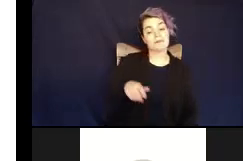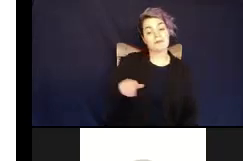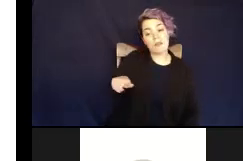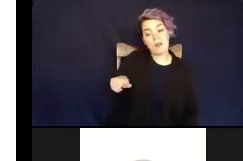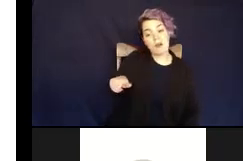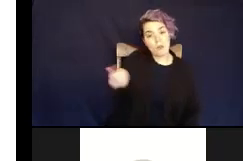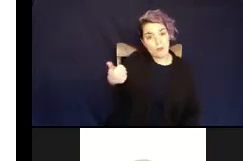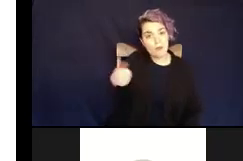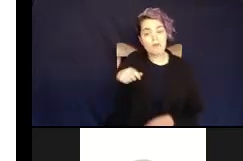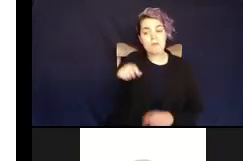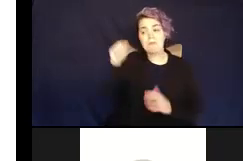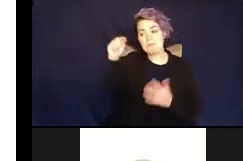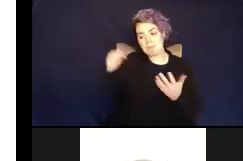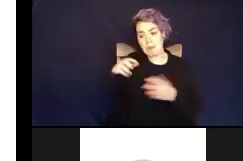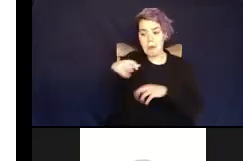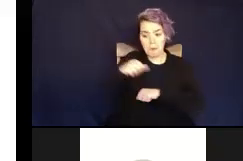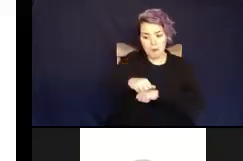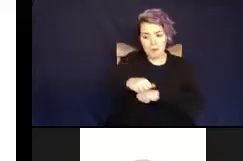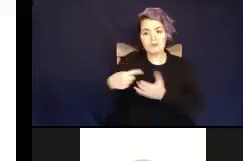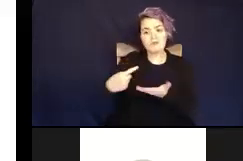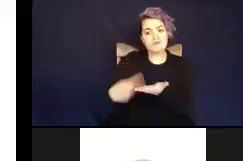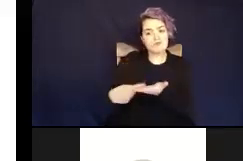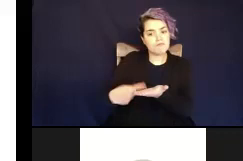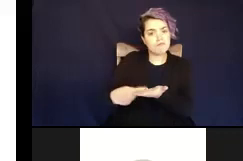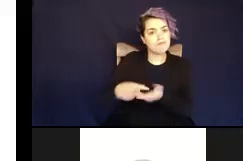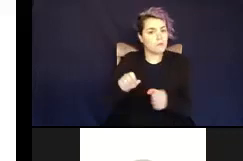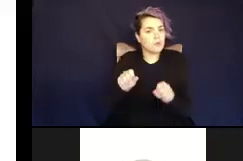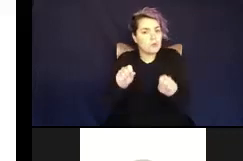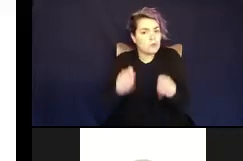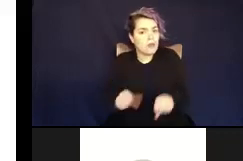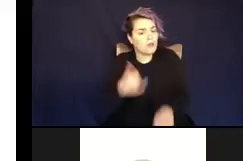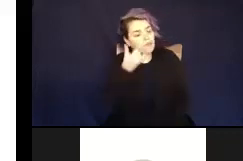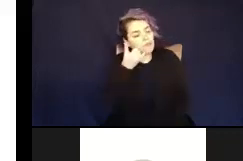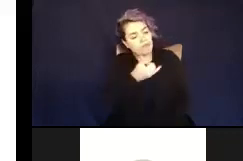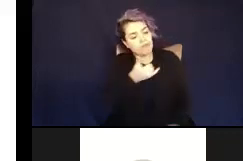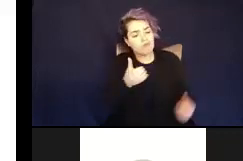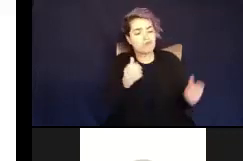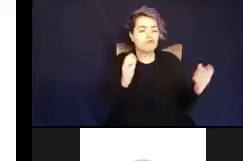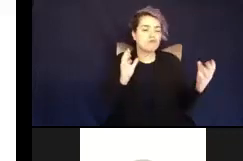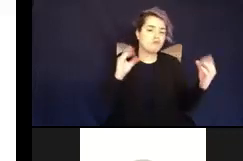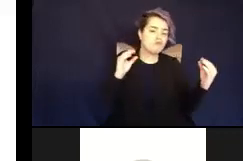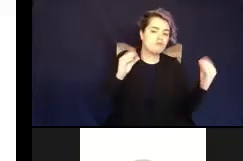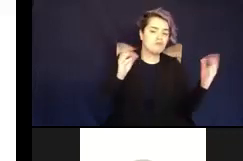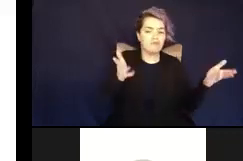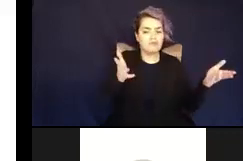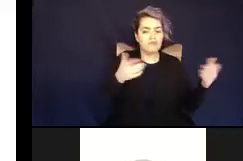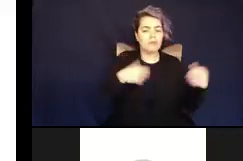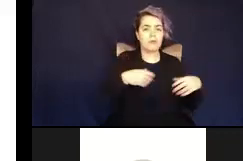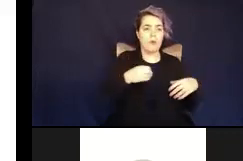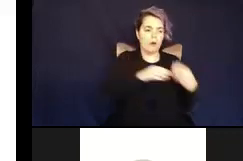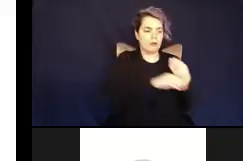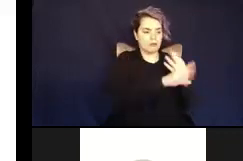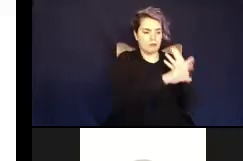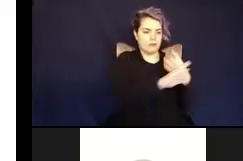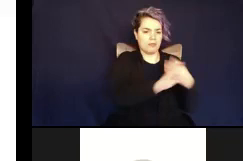a video. Things that people aren't necessarily thinking about, like, people used